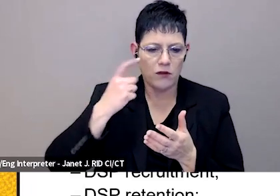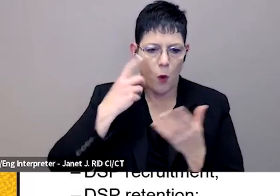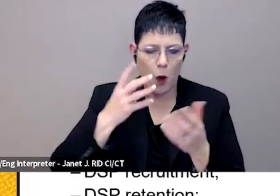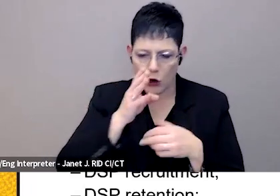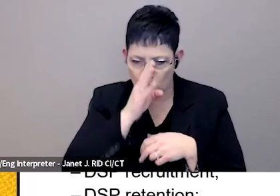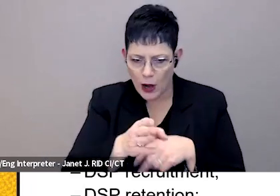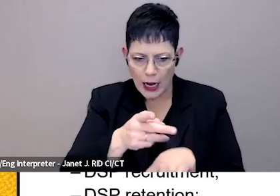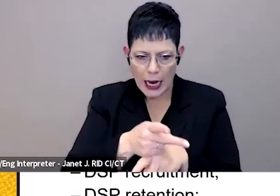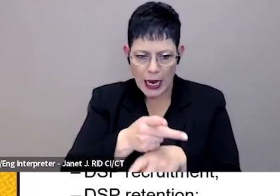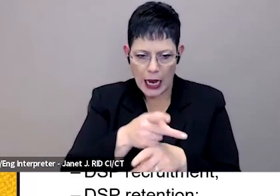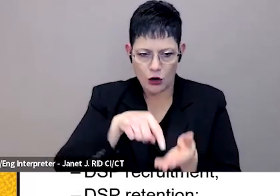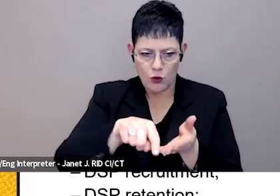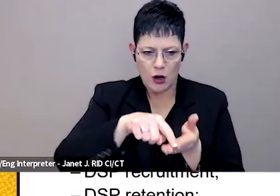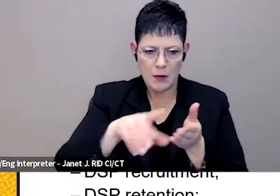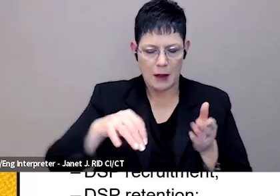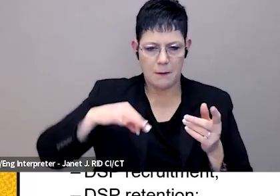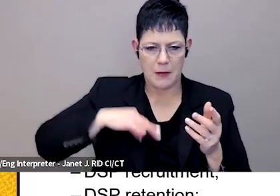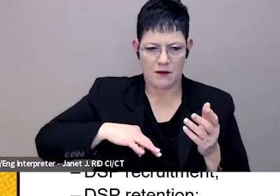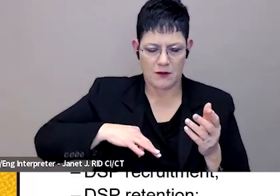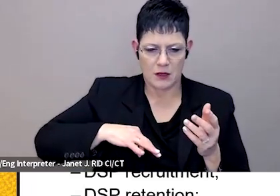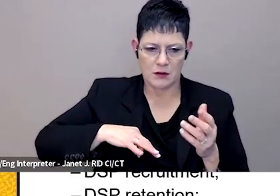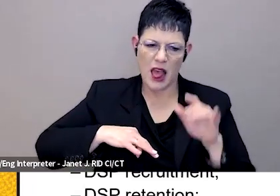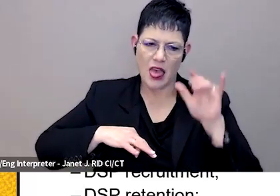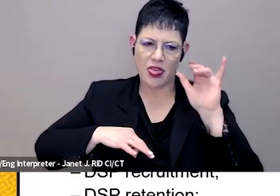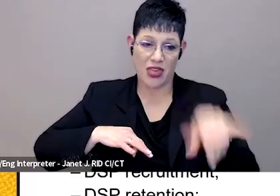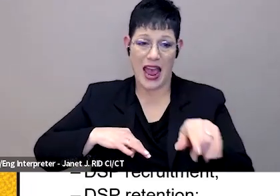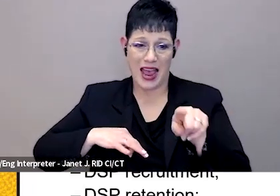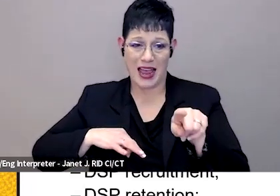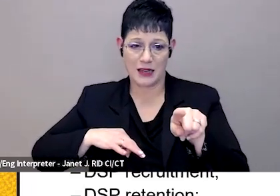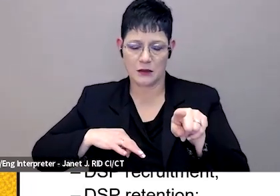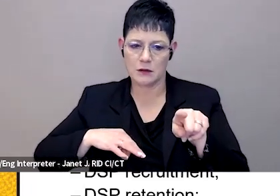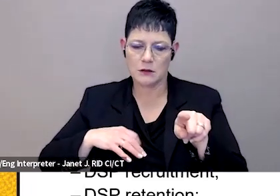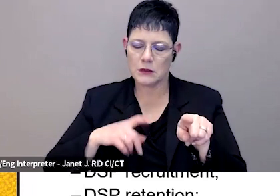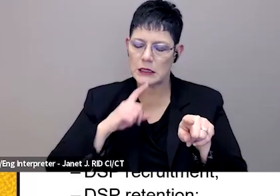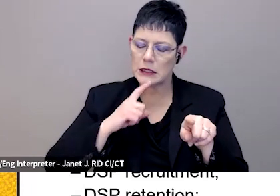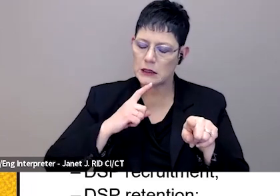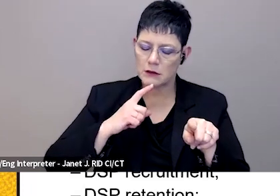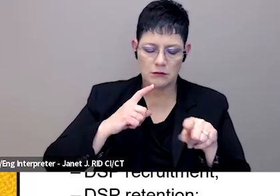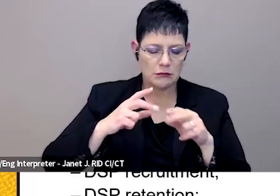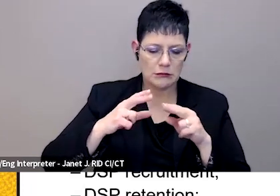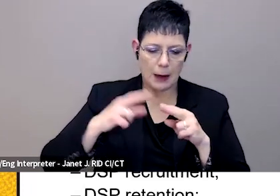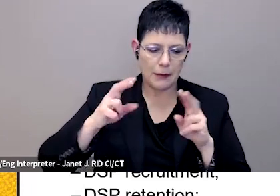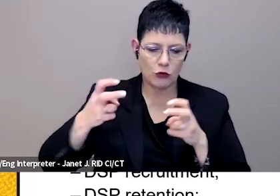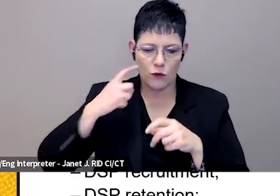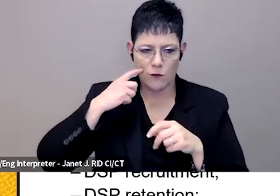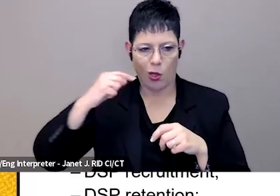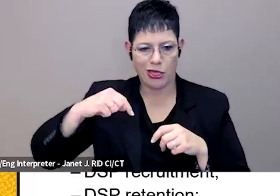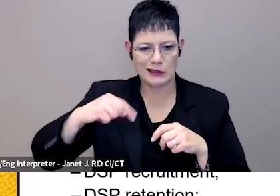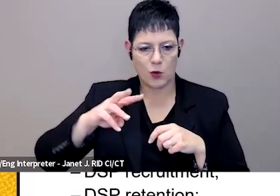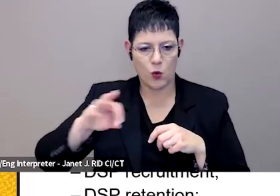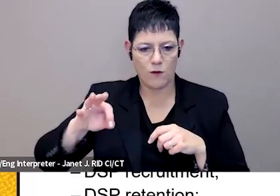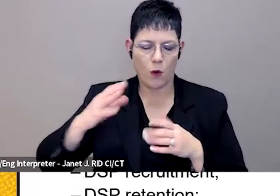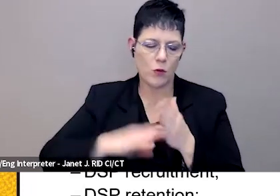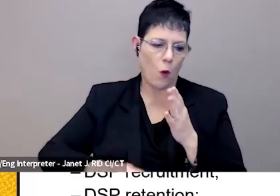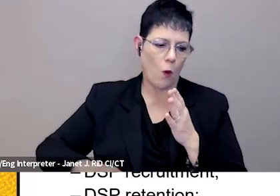worker compensation and benefits. And that is by far the biggest issue for our workforce. Over and over again,